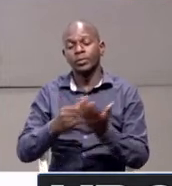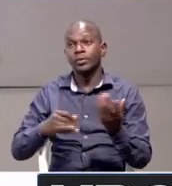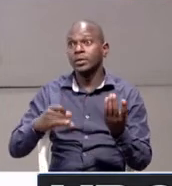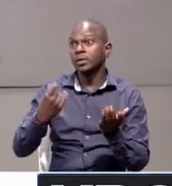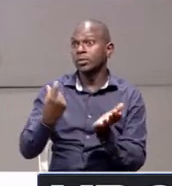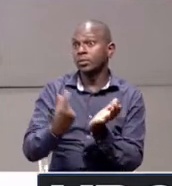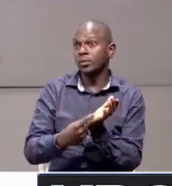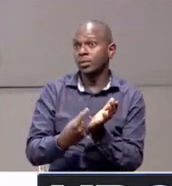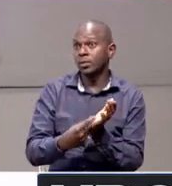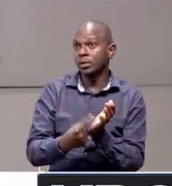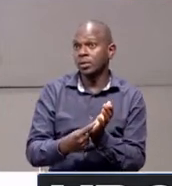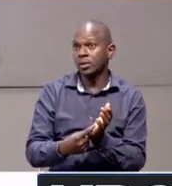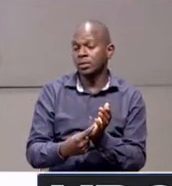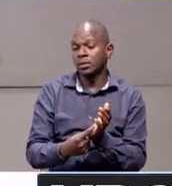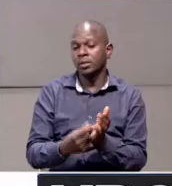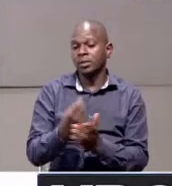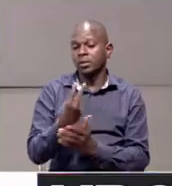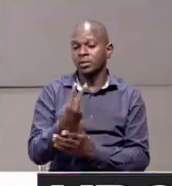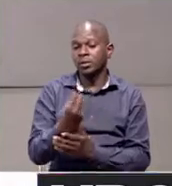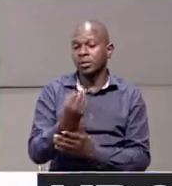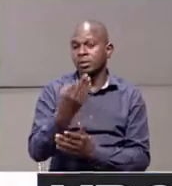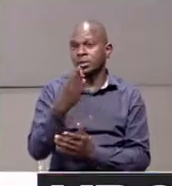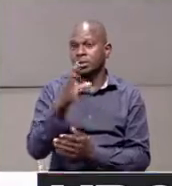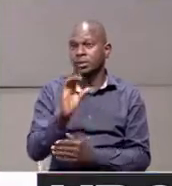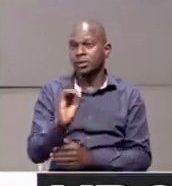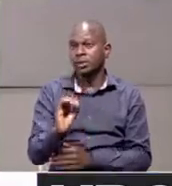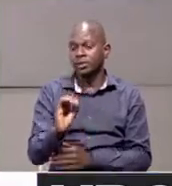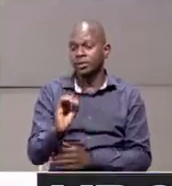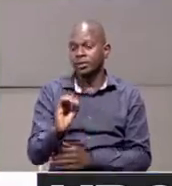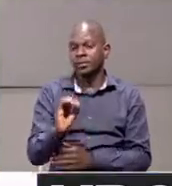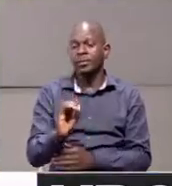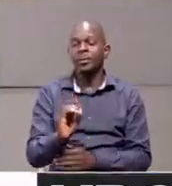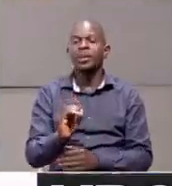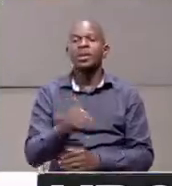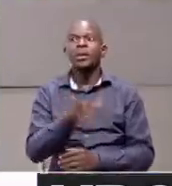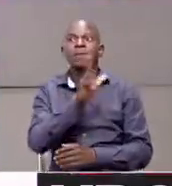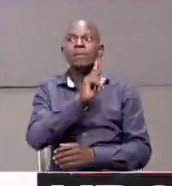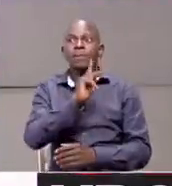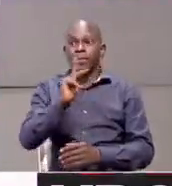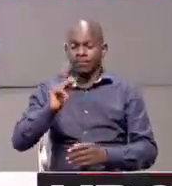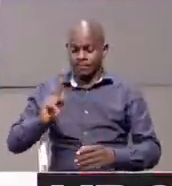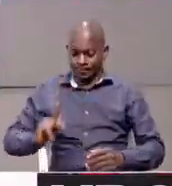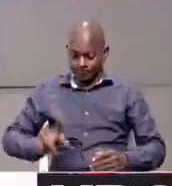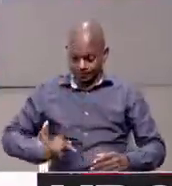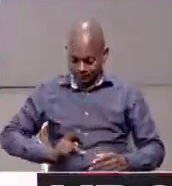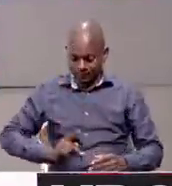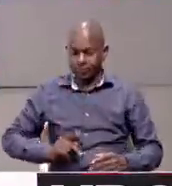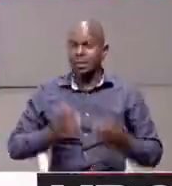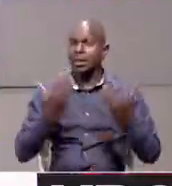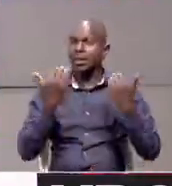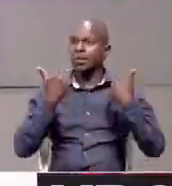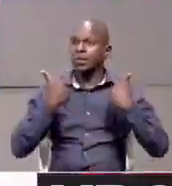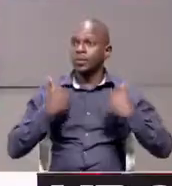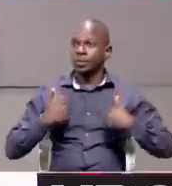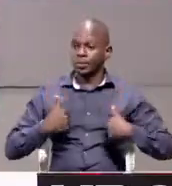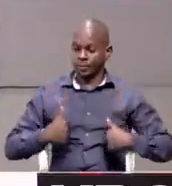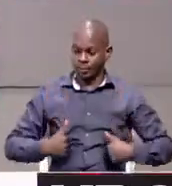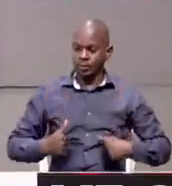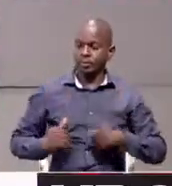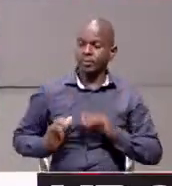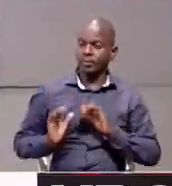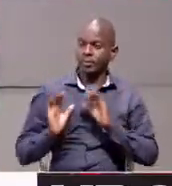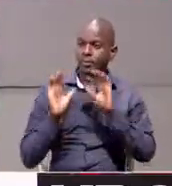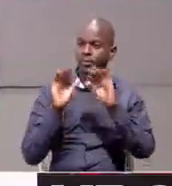Uganda by 2030. Mengo Palace has painted red color as runners wearing red birthday kits gathered for